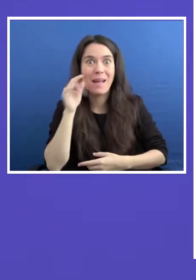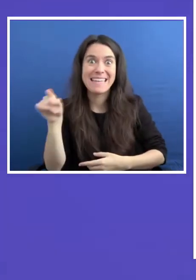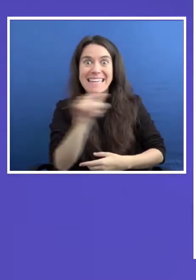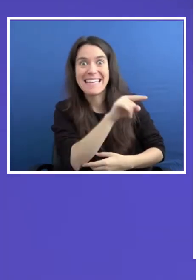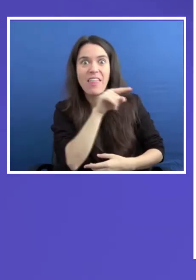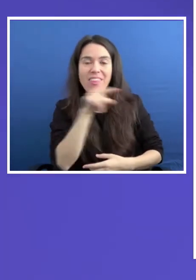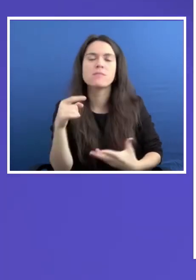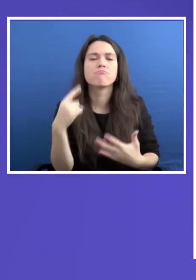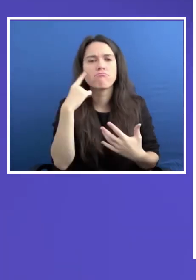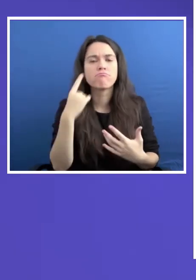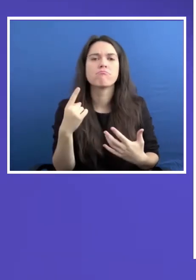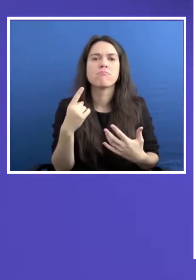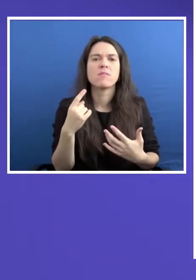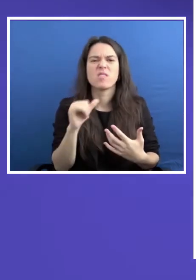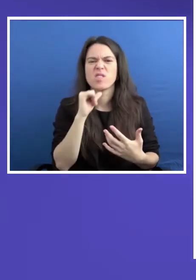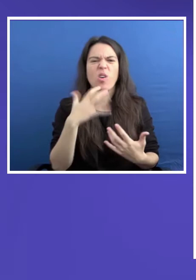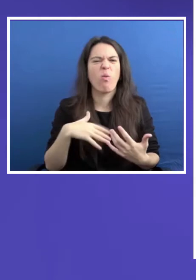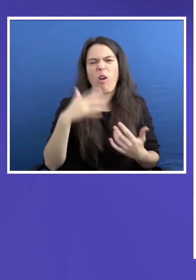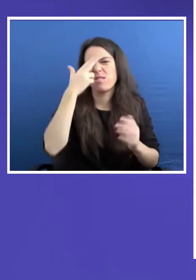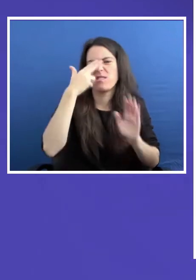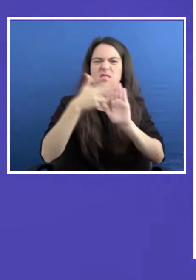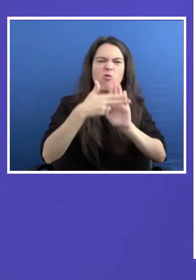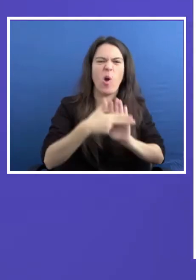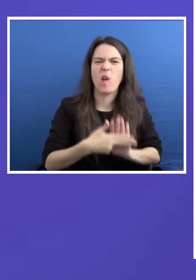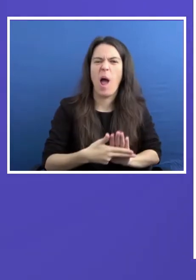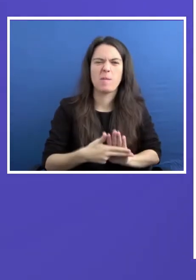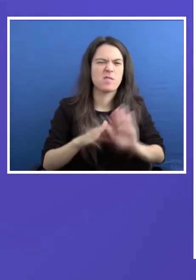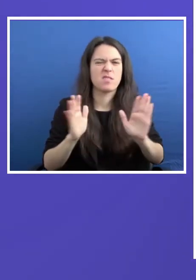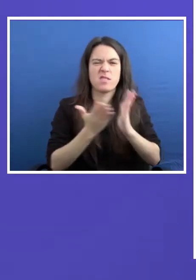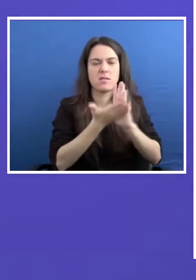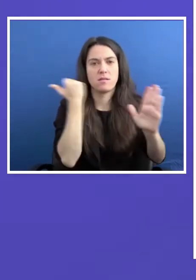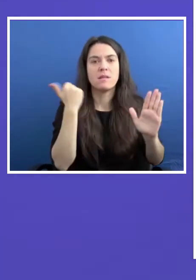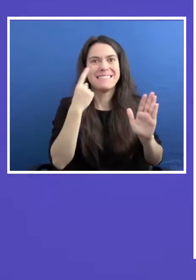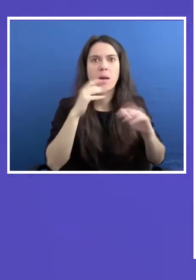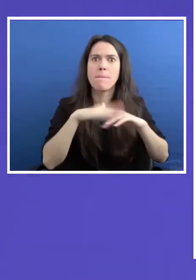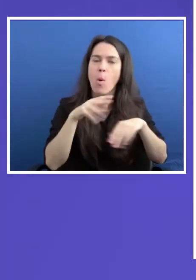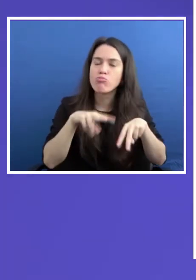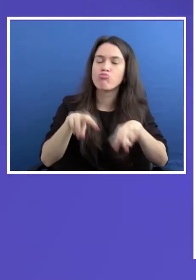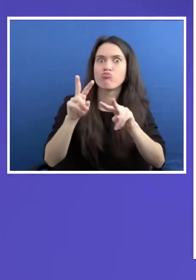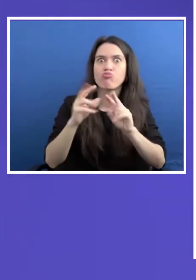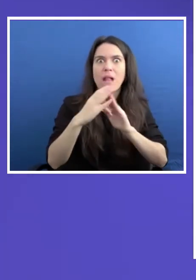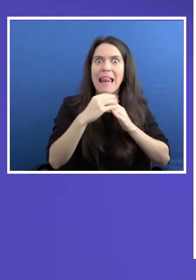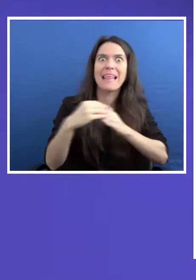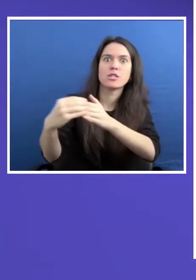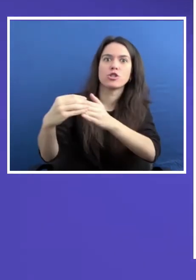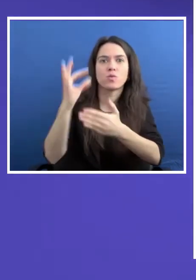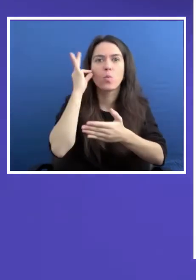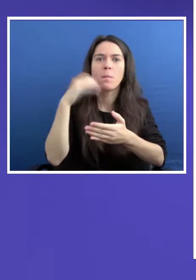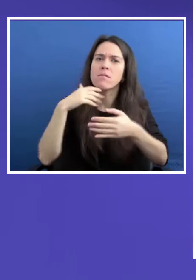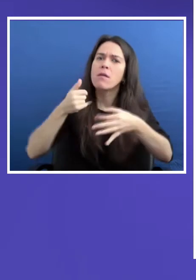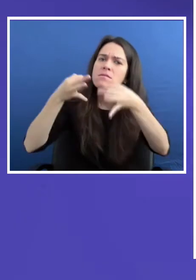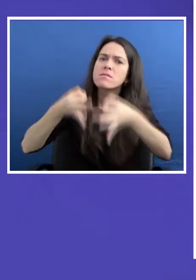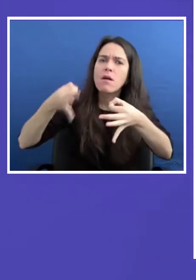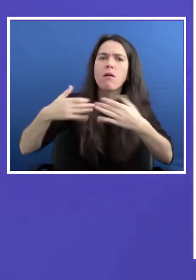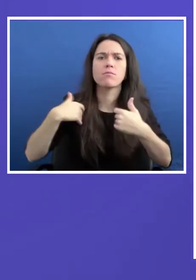avoid stereotyping and highlight the role of female leaders who are able to take decisions.